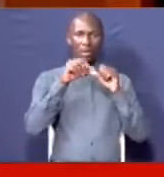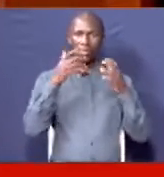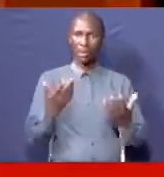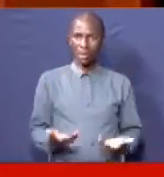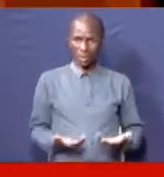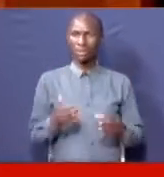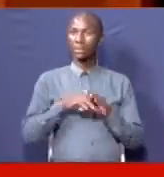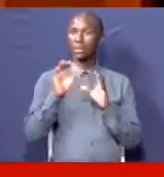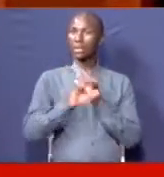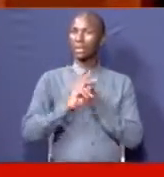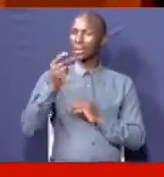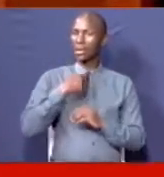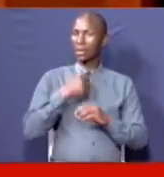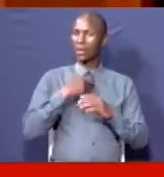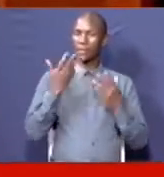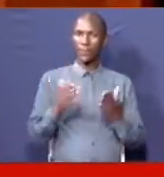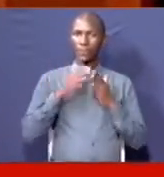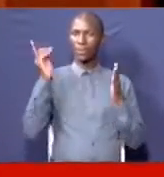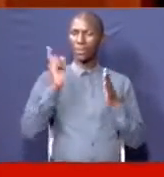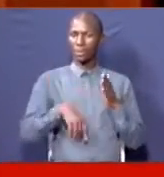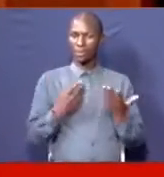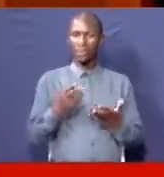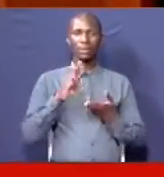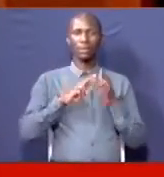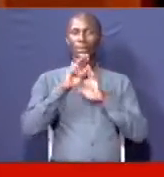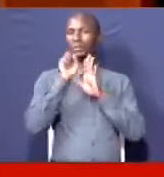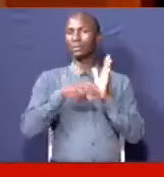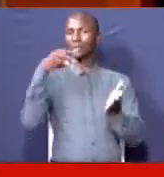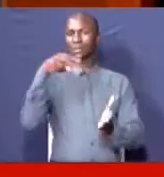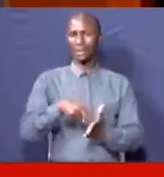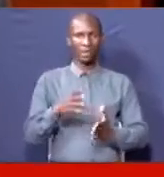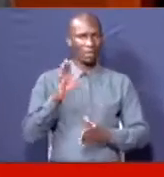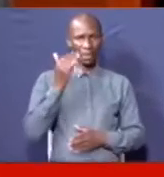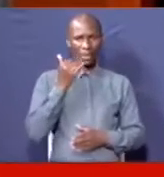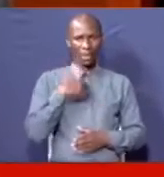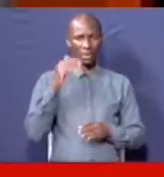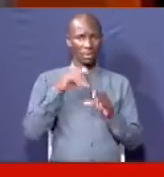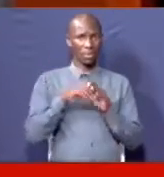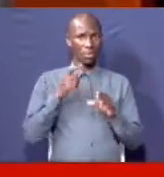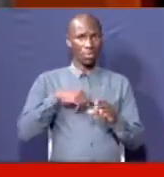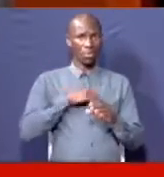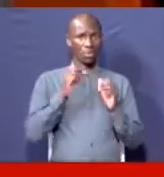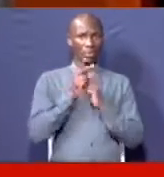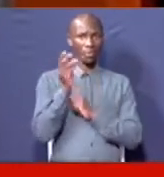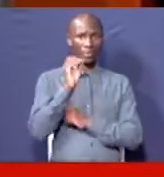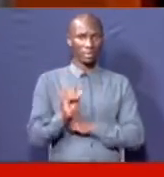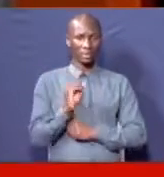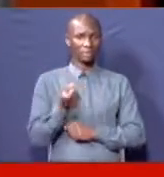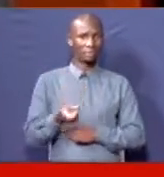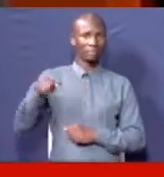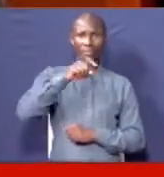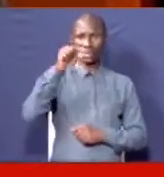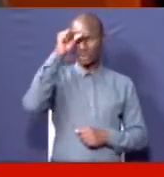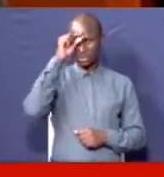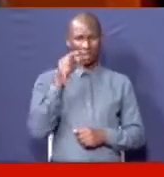in this country to a more public relations stand. Because in as much as 12% increment to the lower